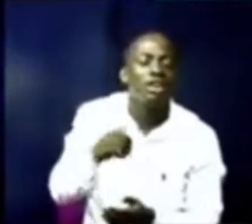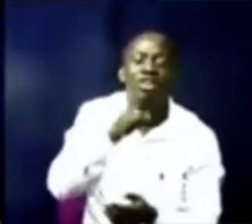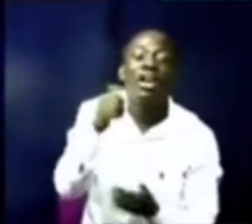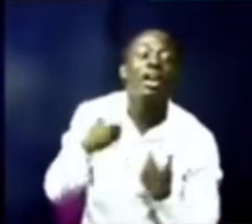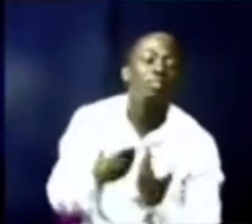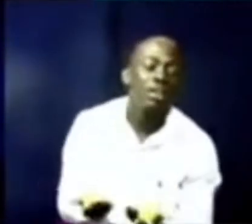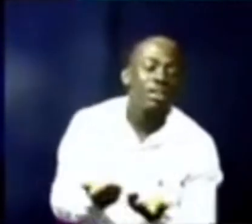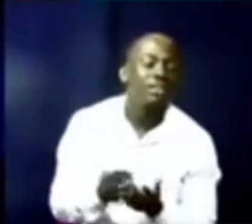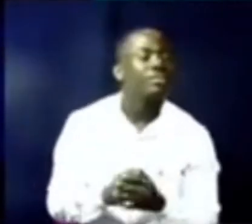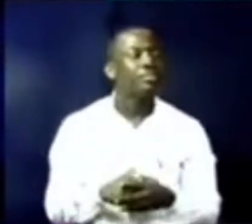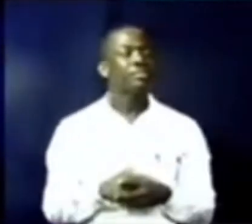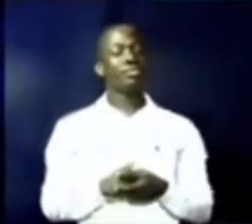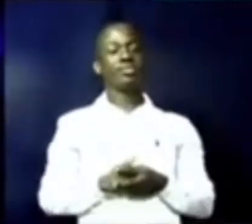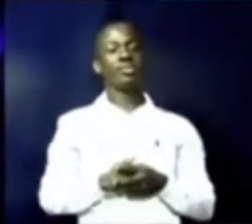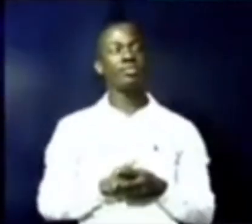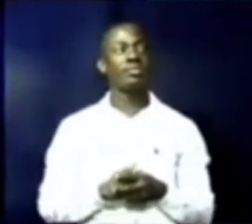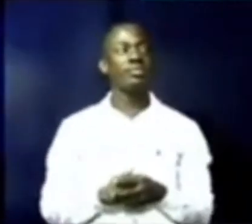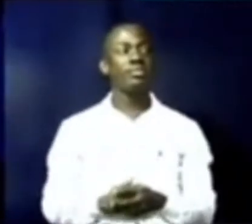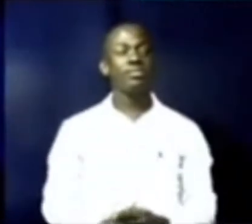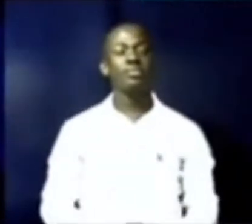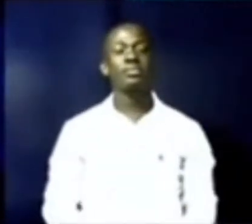who said?